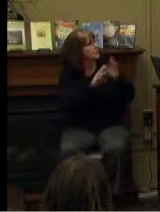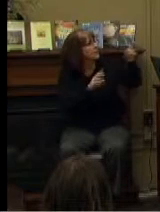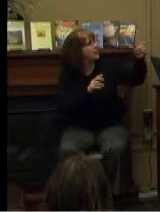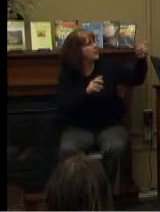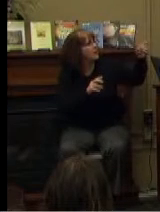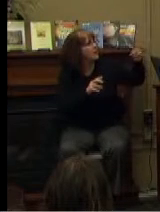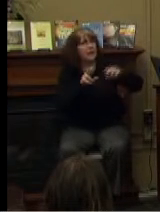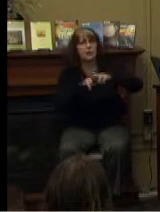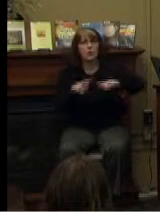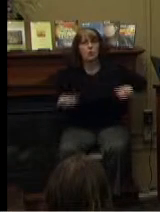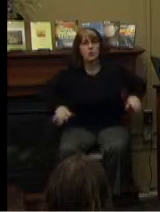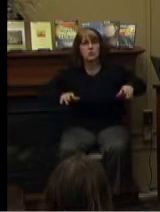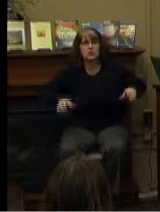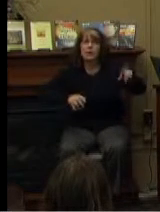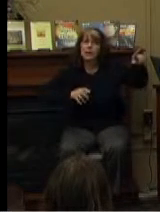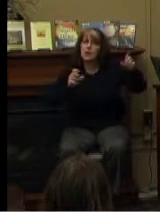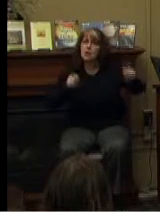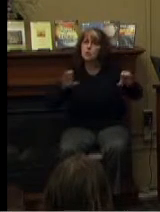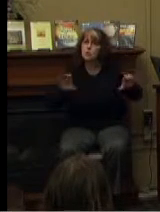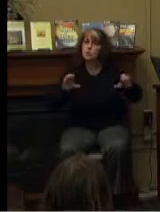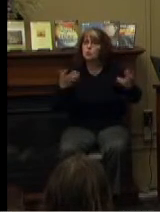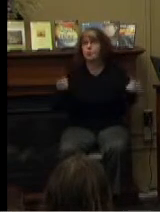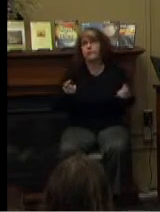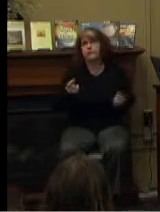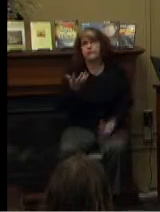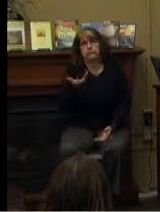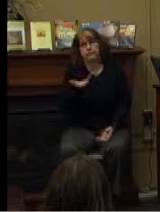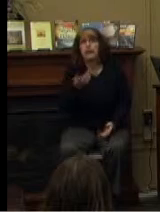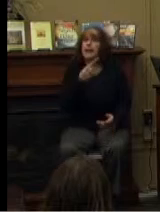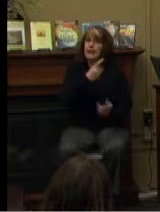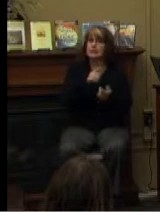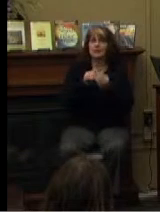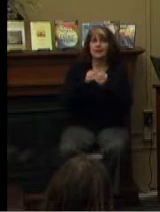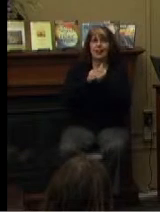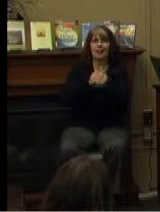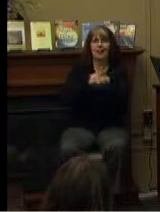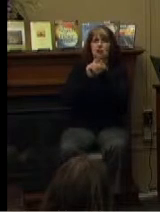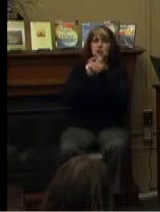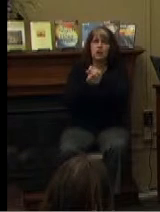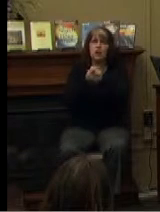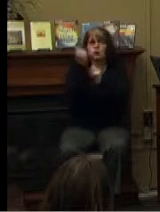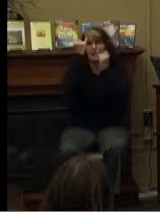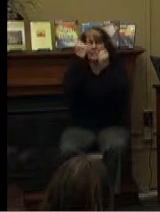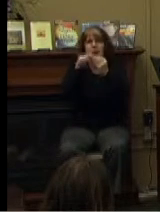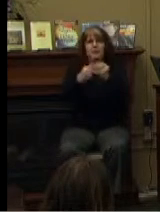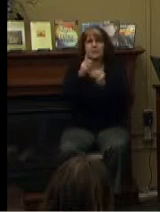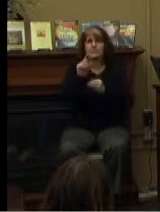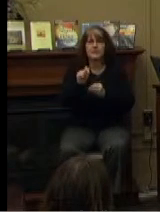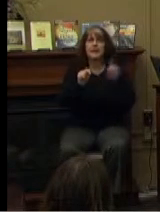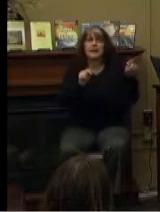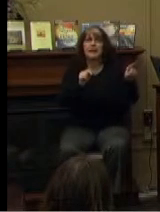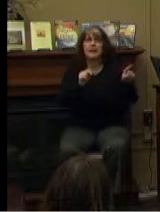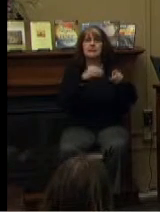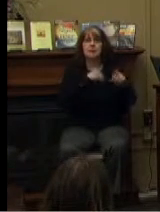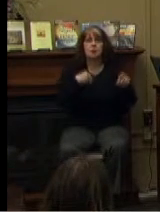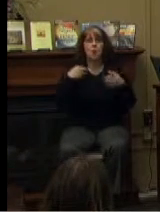do? But he is changing the course of what disability is. He is on the World Health